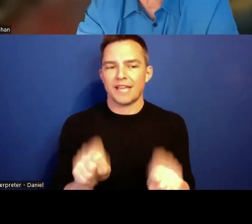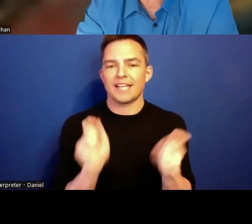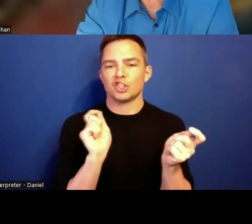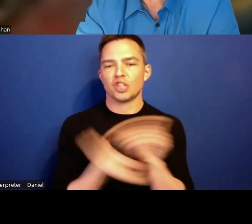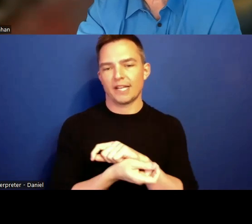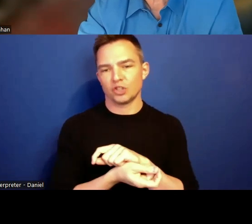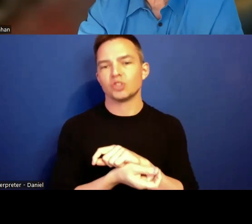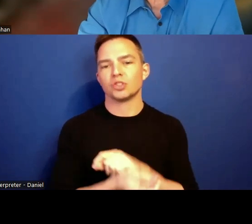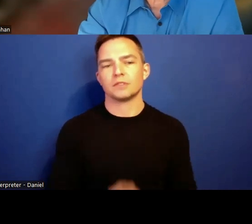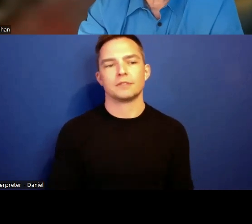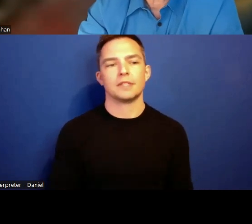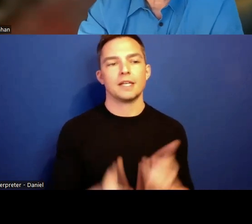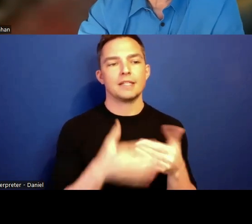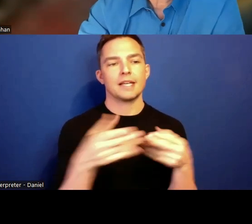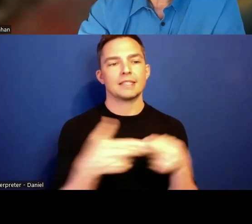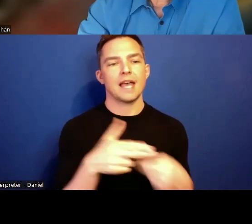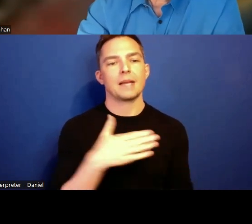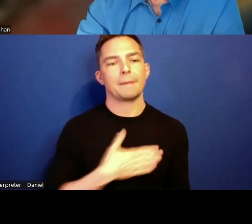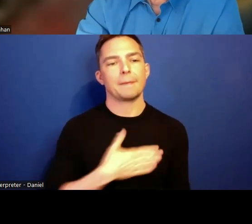slide, please.